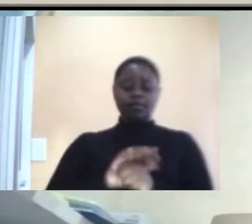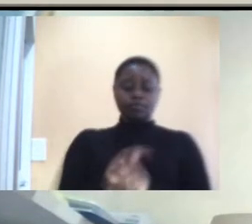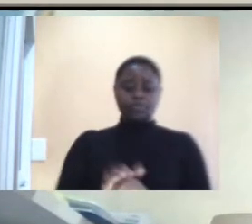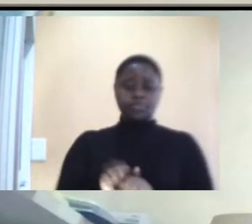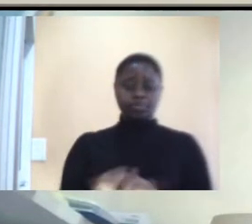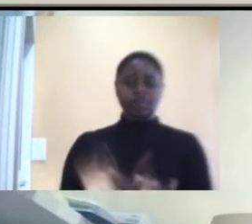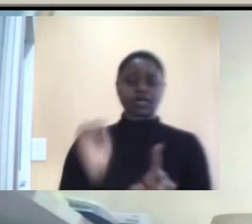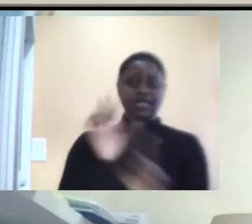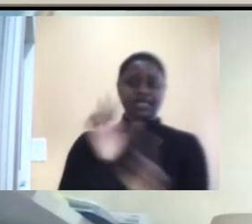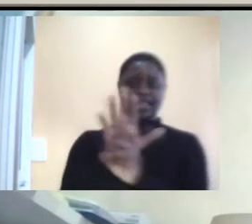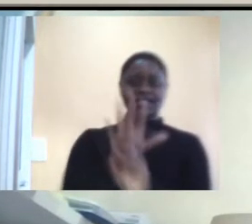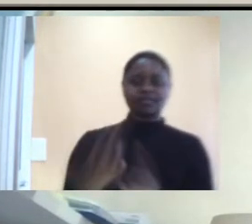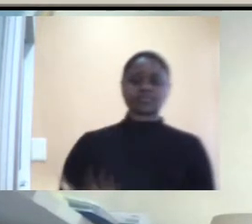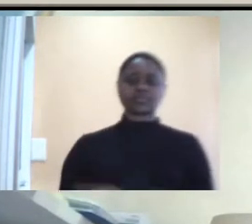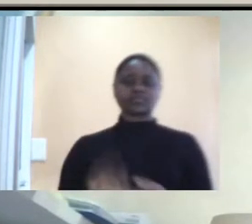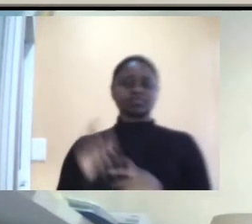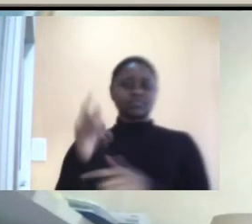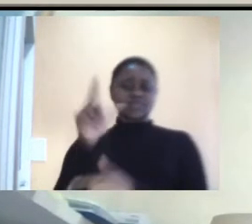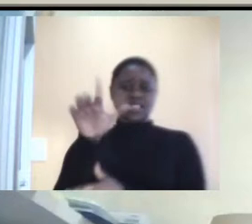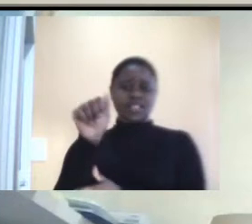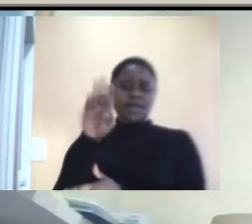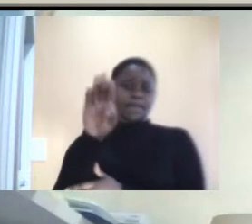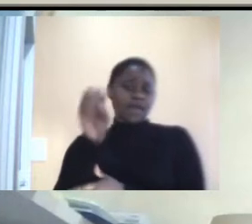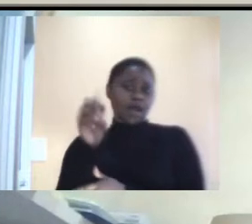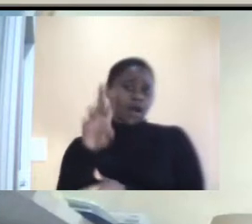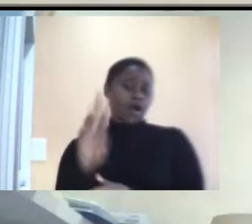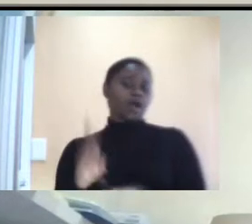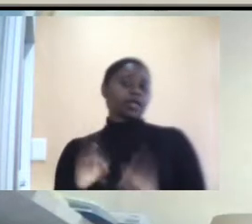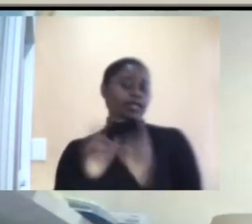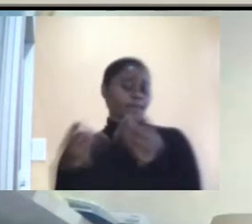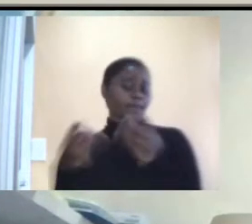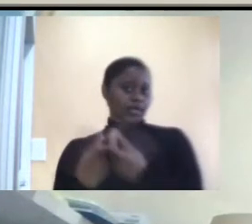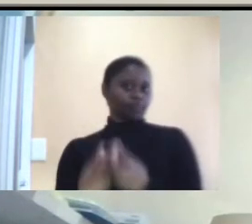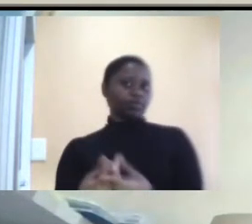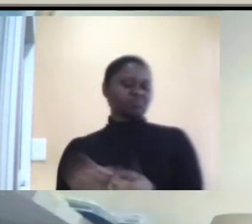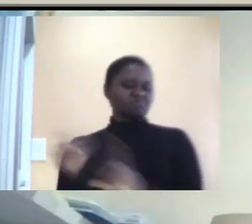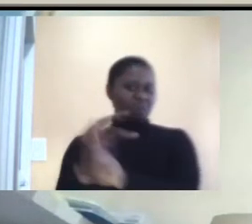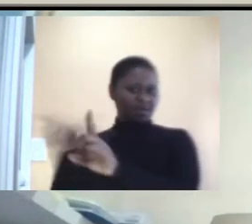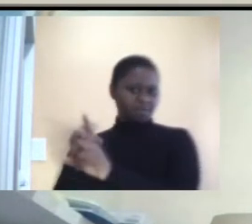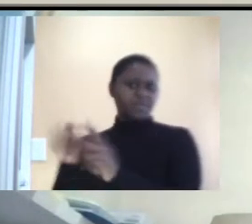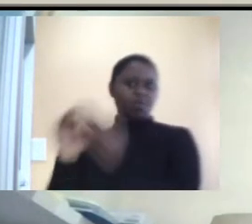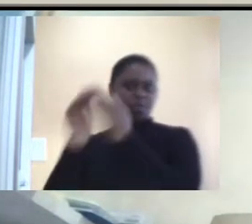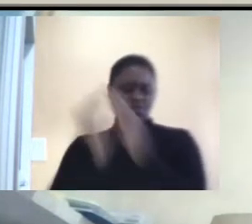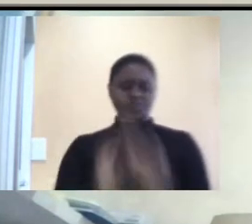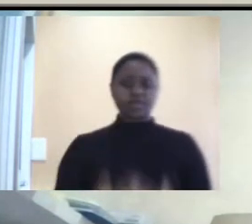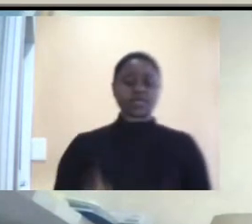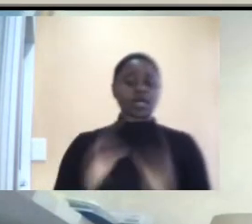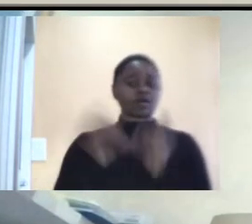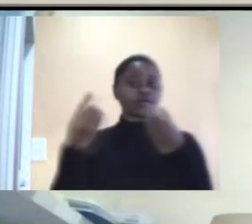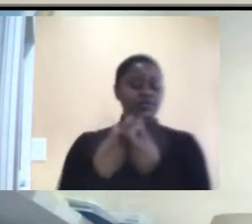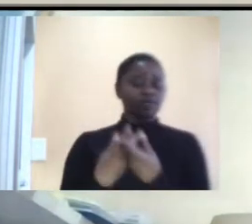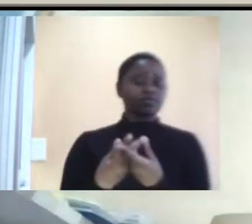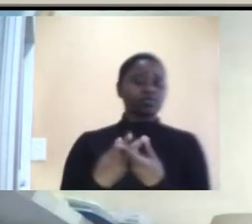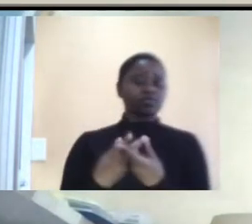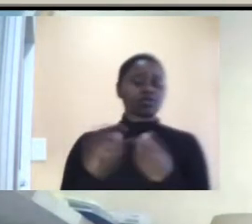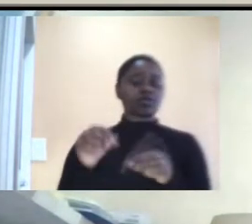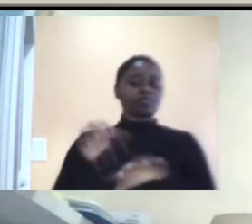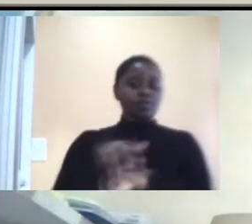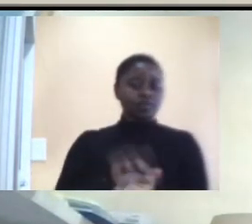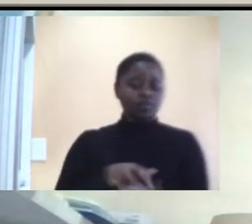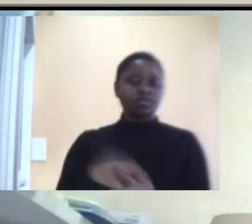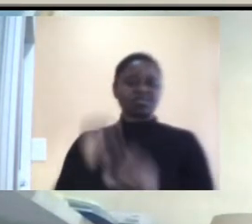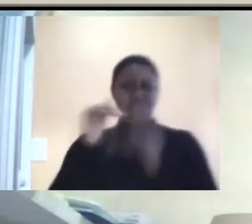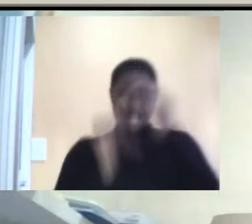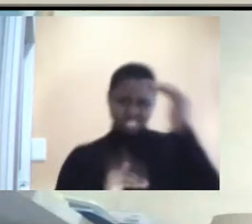impact with this labor and movement intensive department, especially with vulnerable communities. The Department of Agriculture is